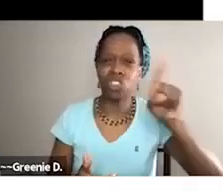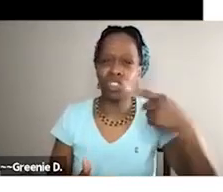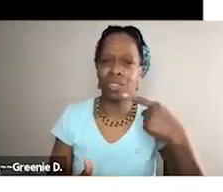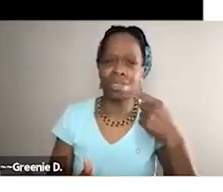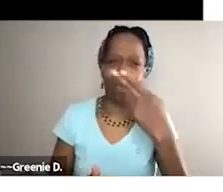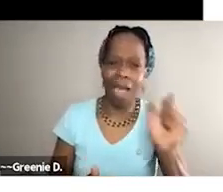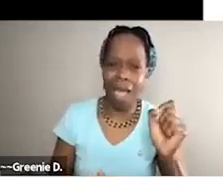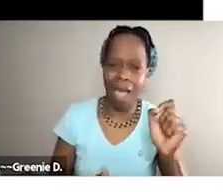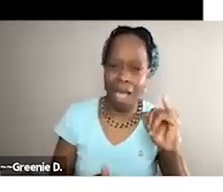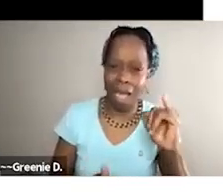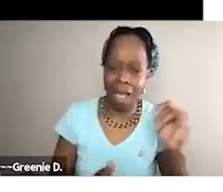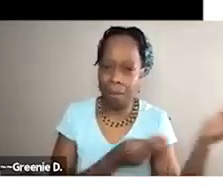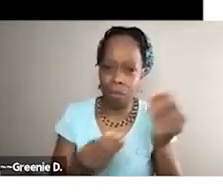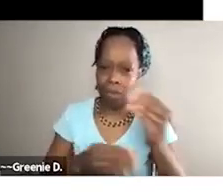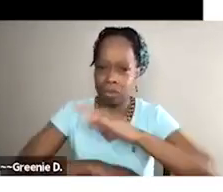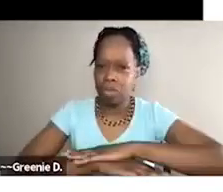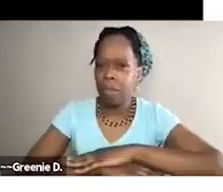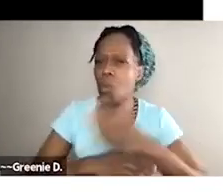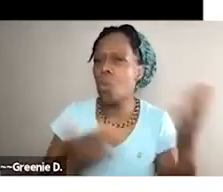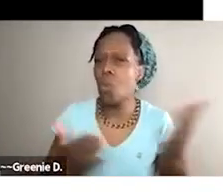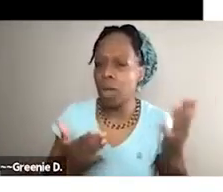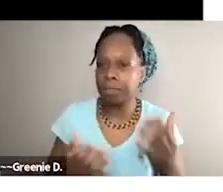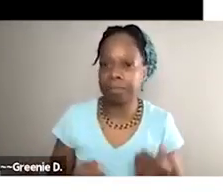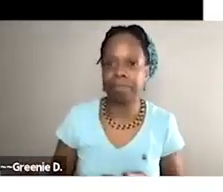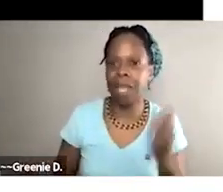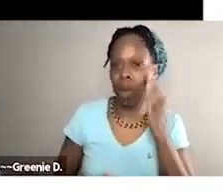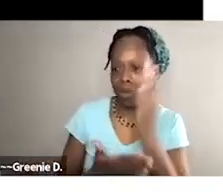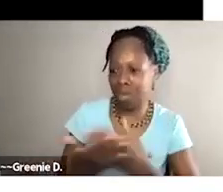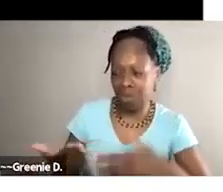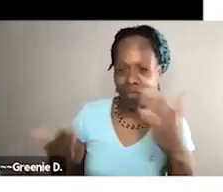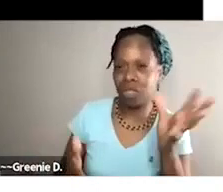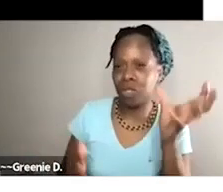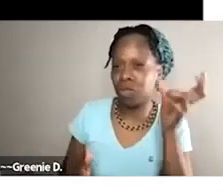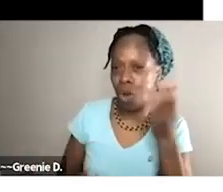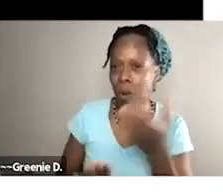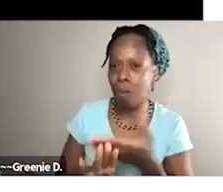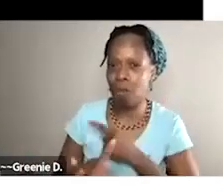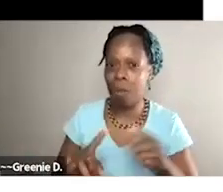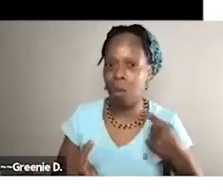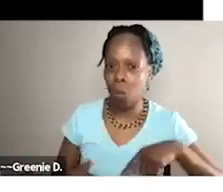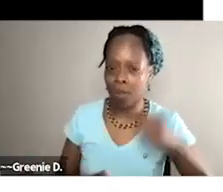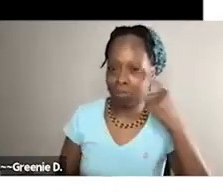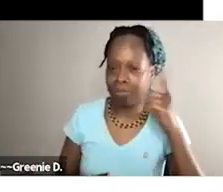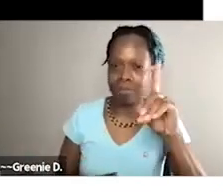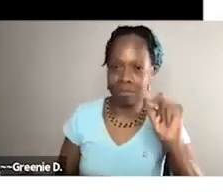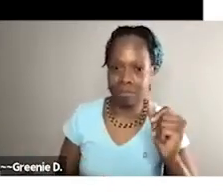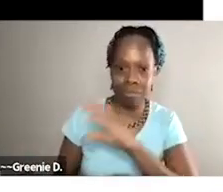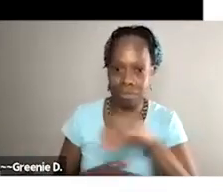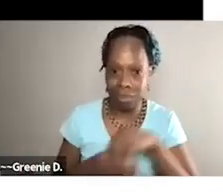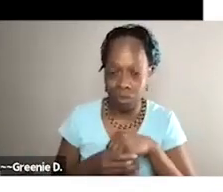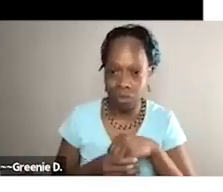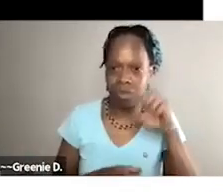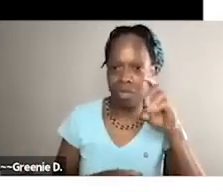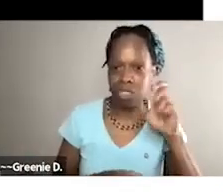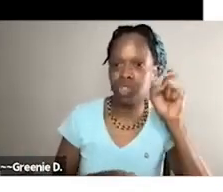sort of heard some of this, but we think disability inclusion and disability education should be taught in schools. And